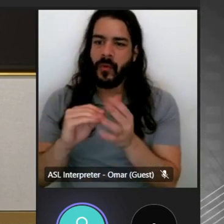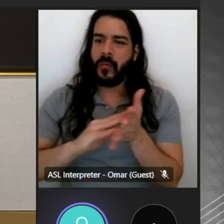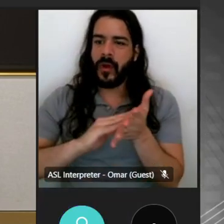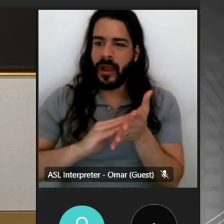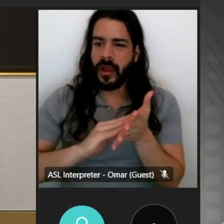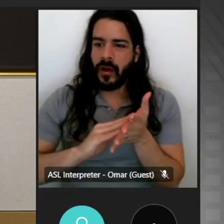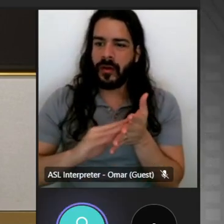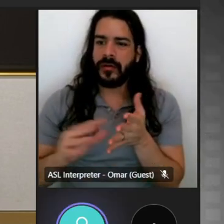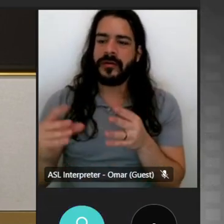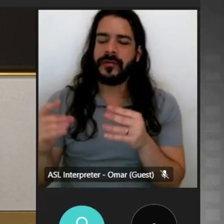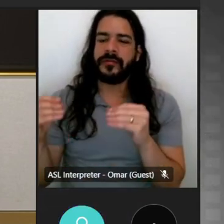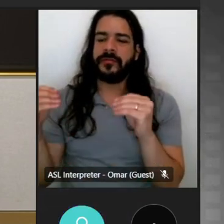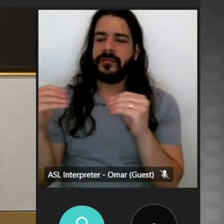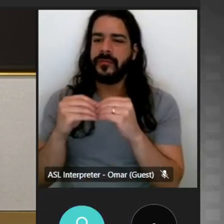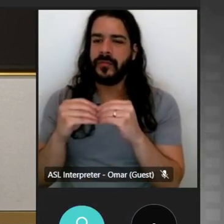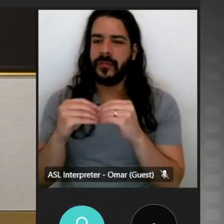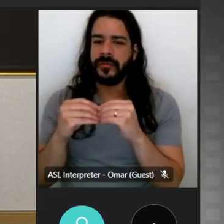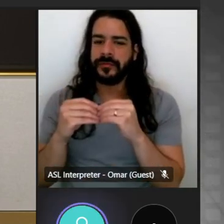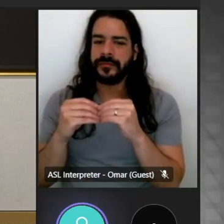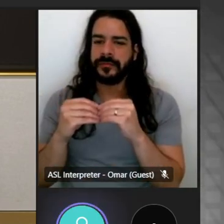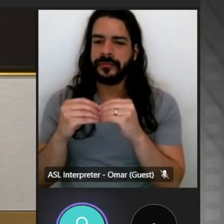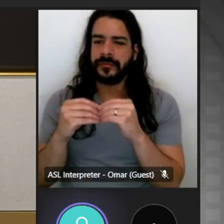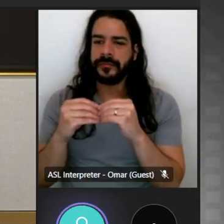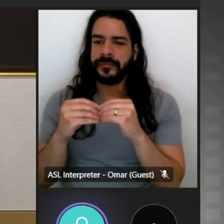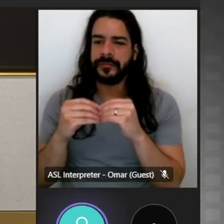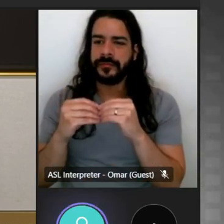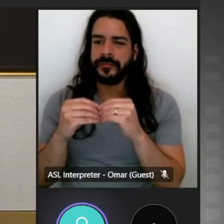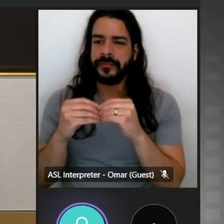system-wide information, more braille signage, more